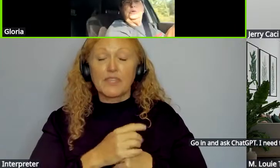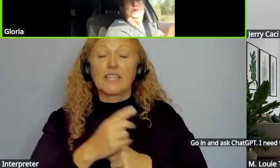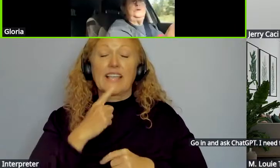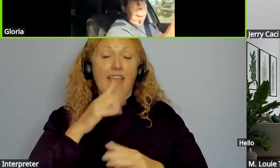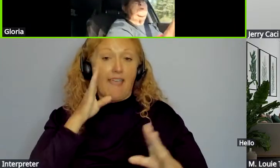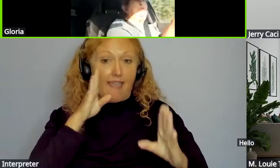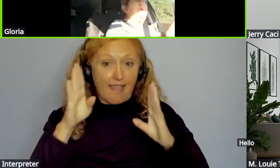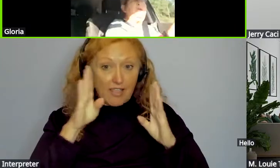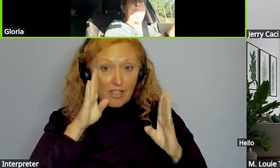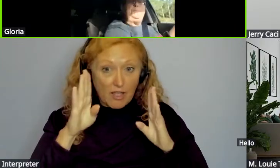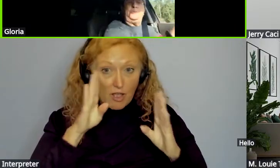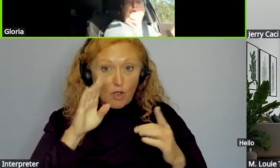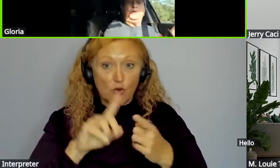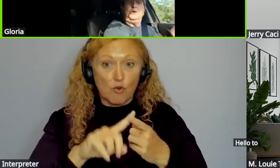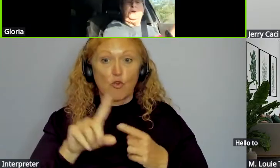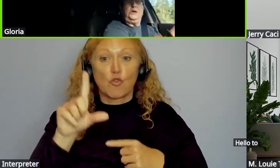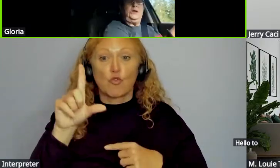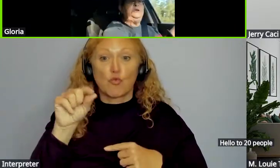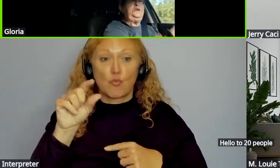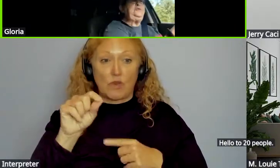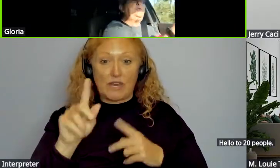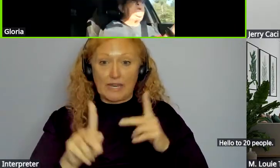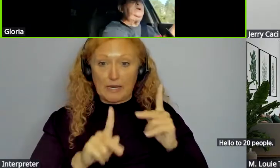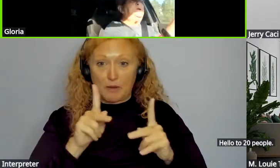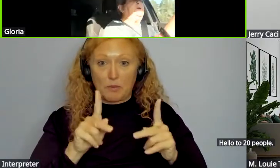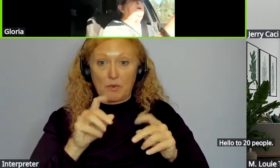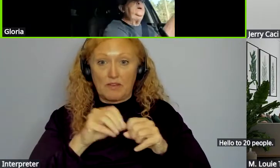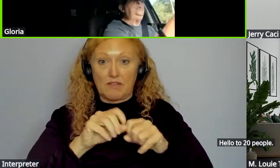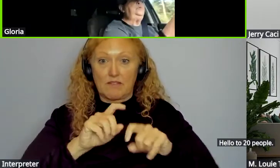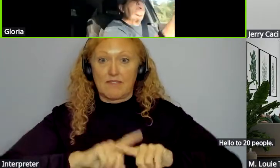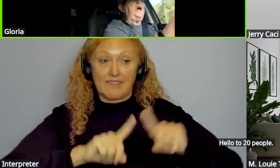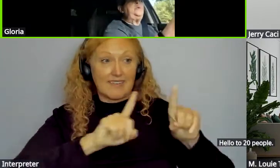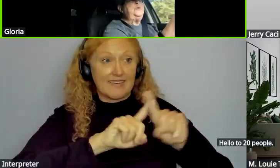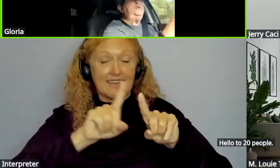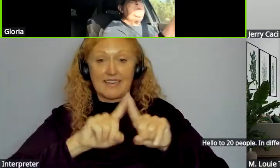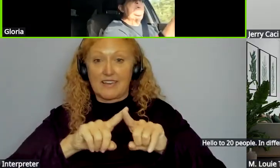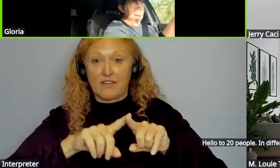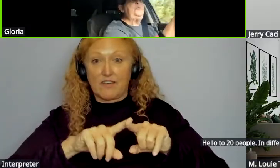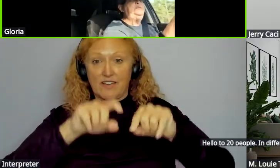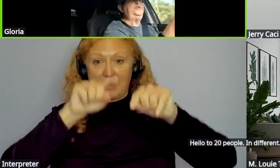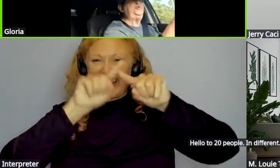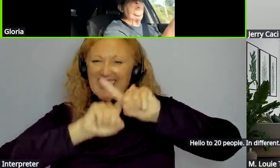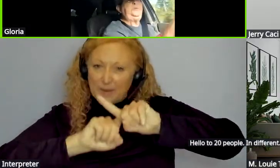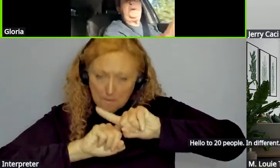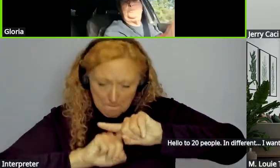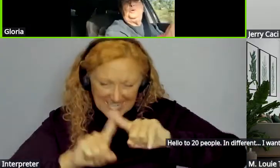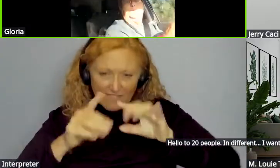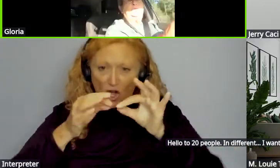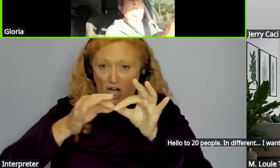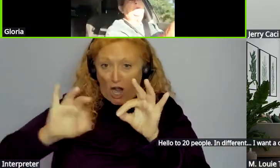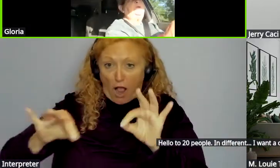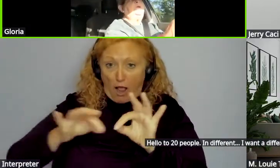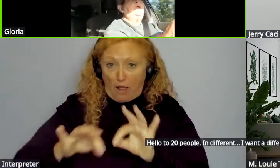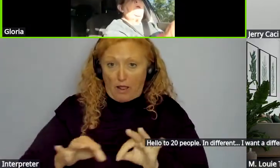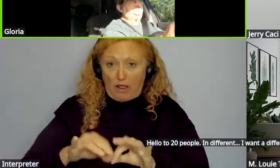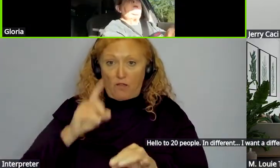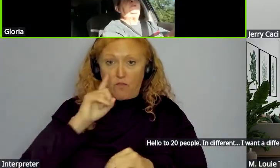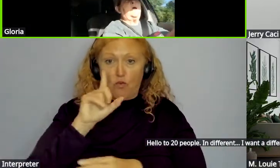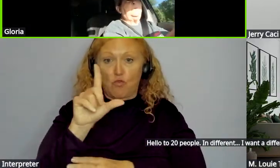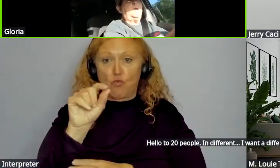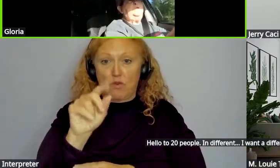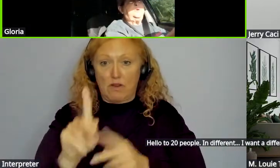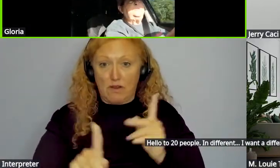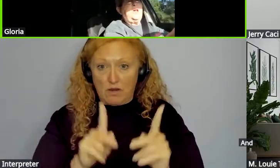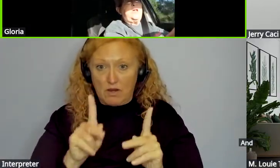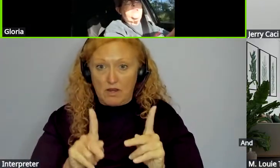hello to 20 people in different. I want a different one for 20 people, and it'll